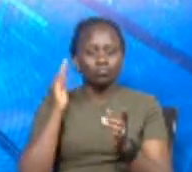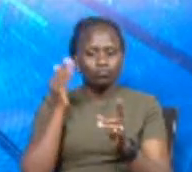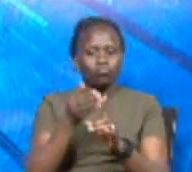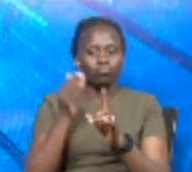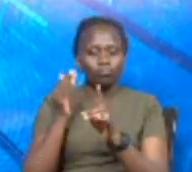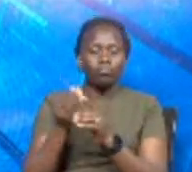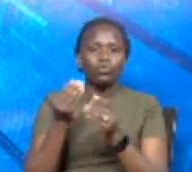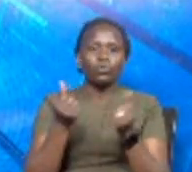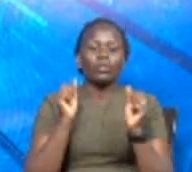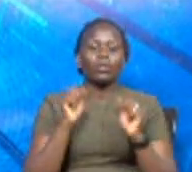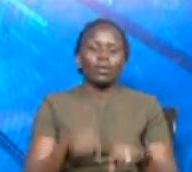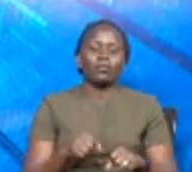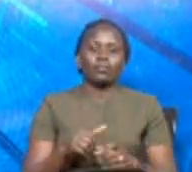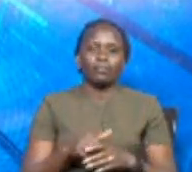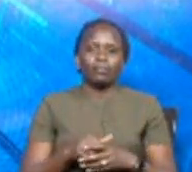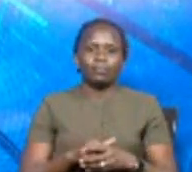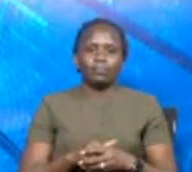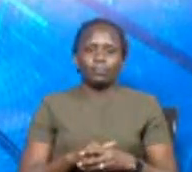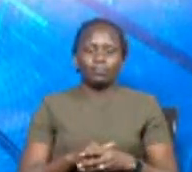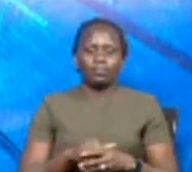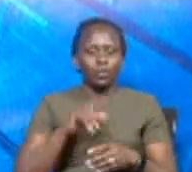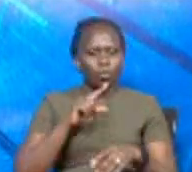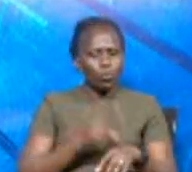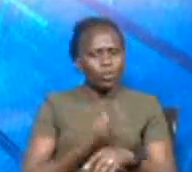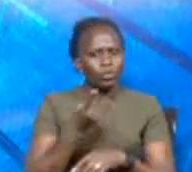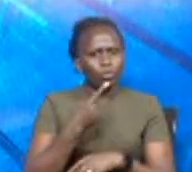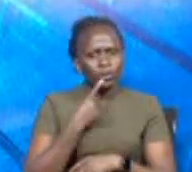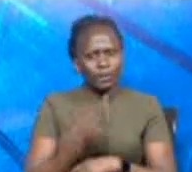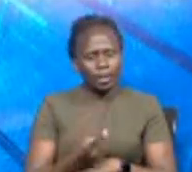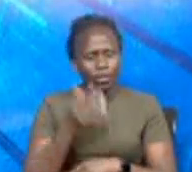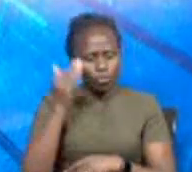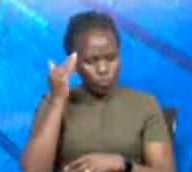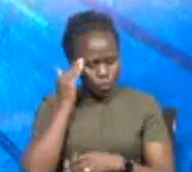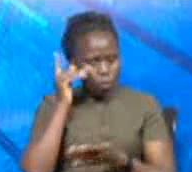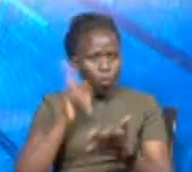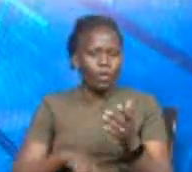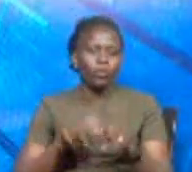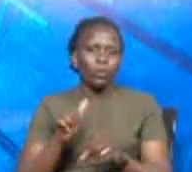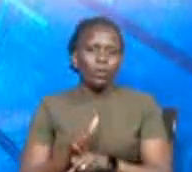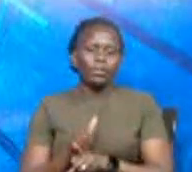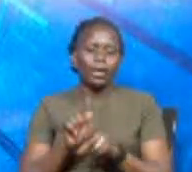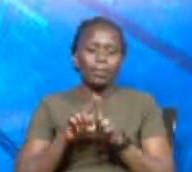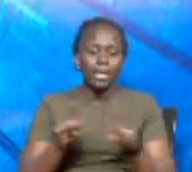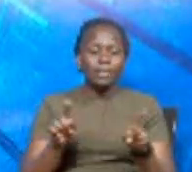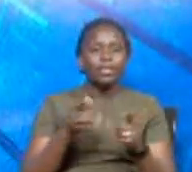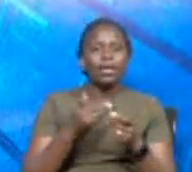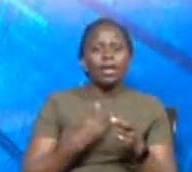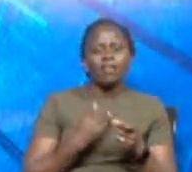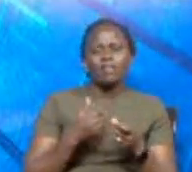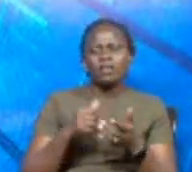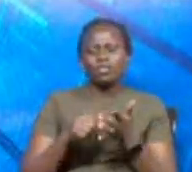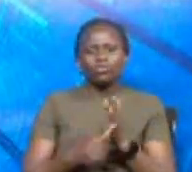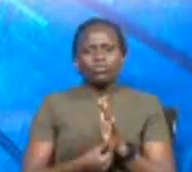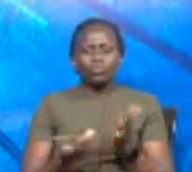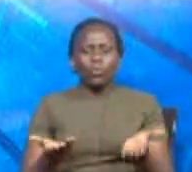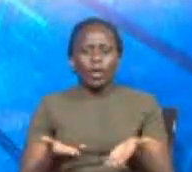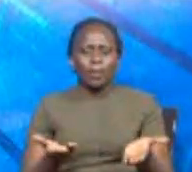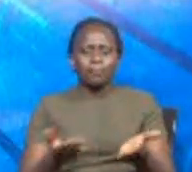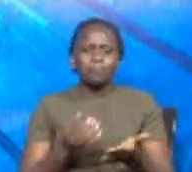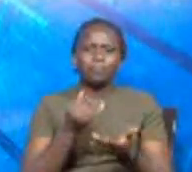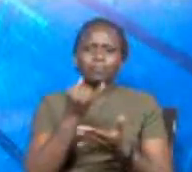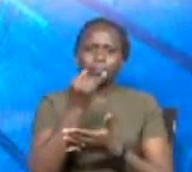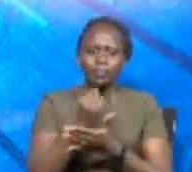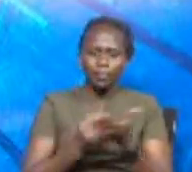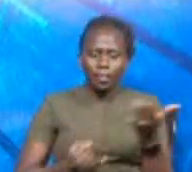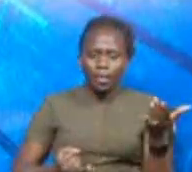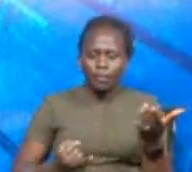intervention, the targets. When you say that you know what works, but we still do have cases of, you know, HIV going